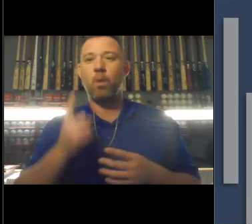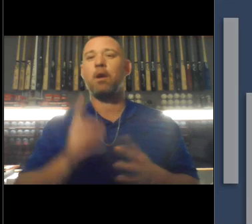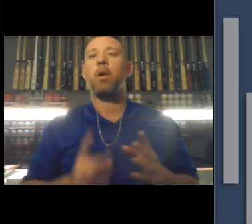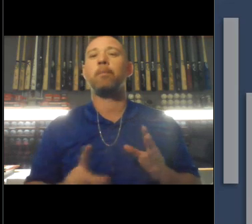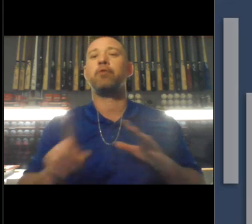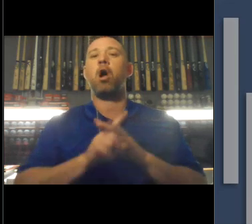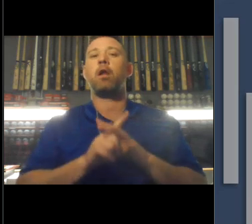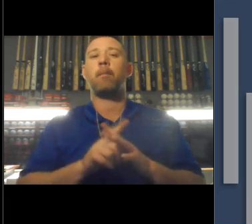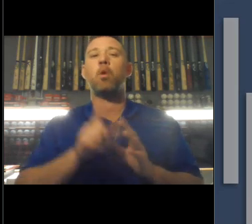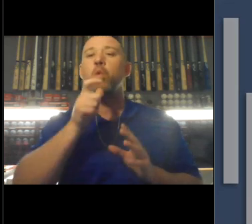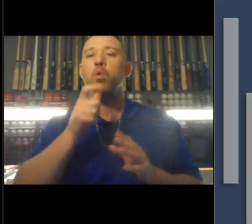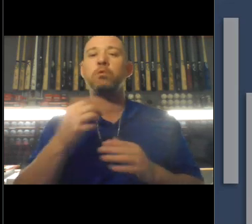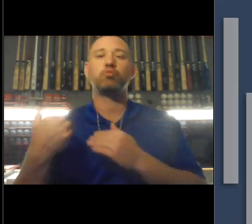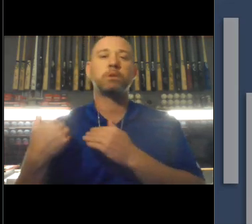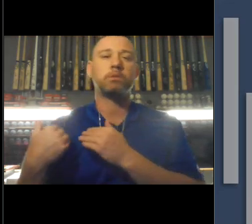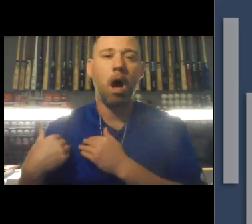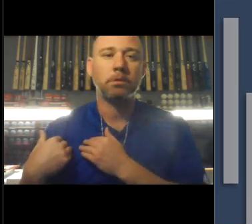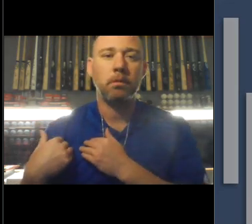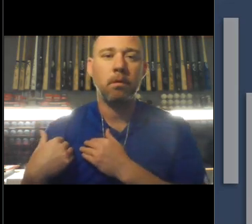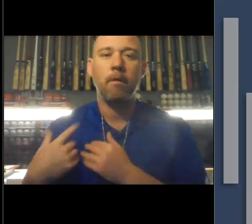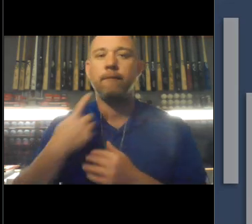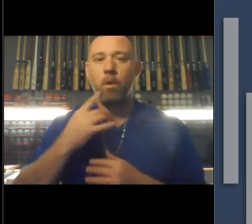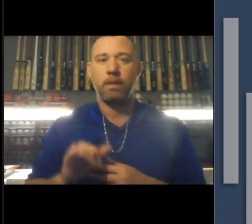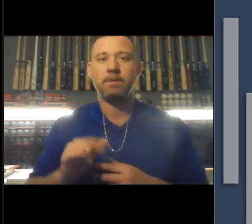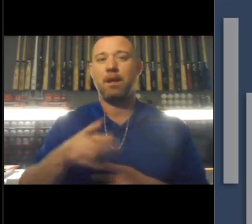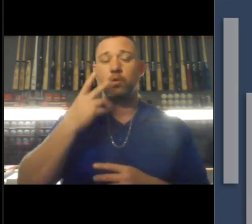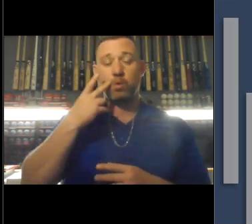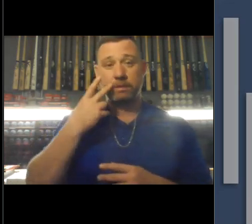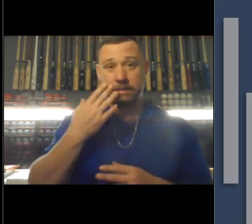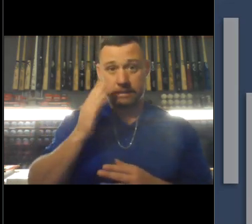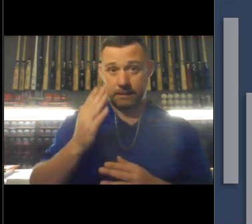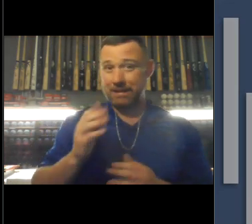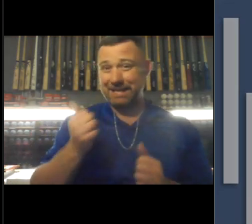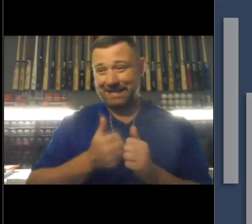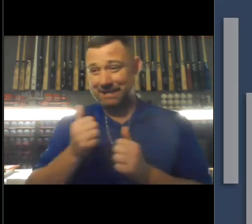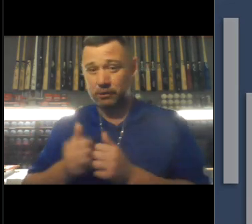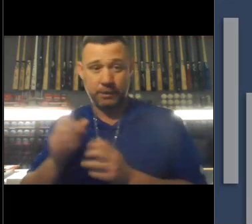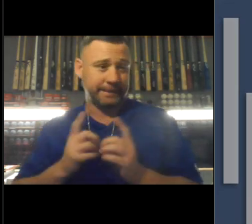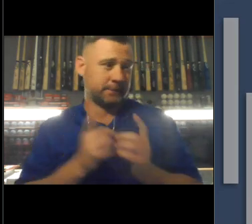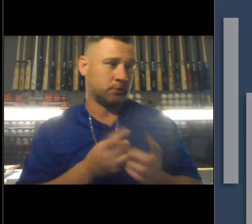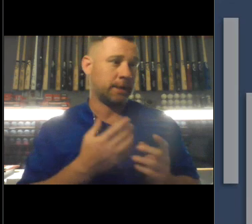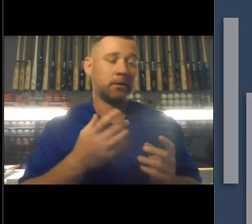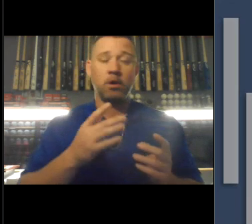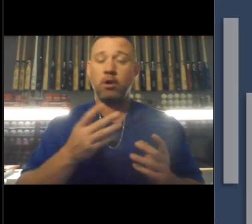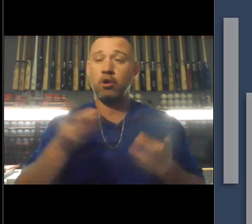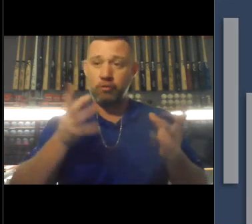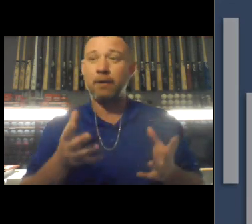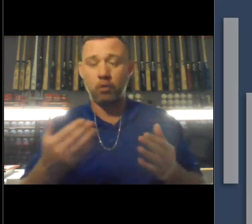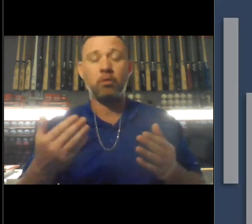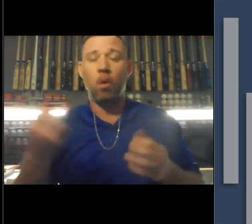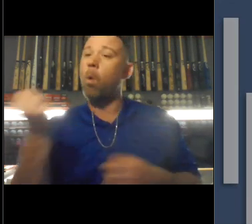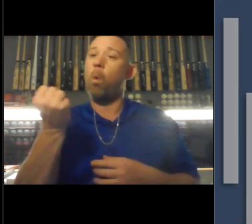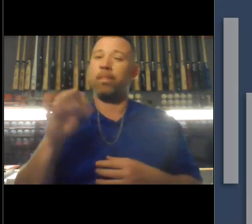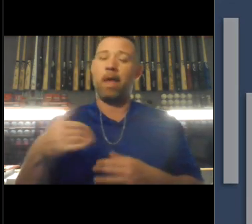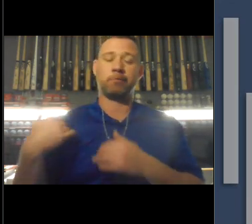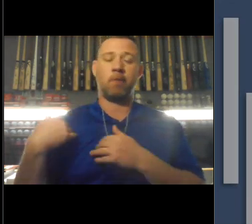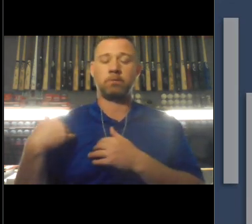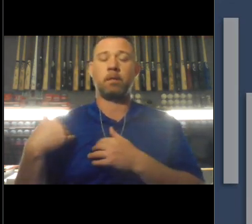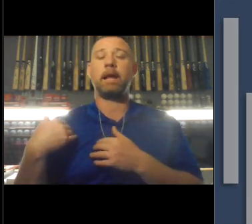who's ultimately responsible for this. And as you've seen today, each district director holds that responsibility and of course